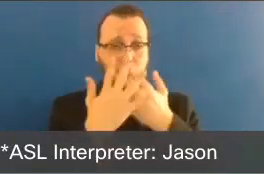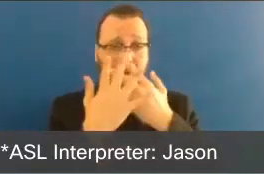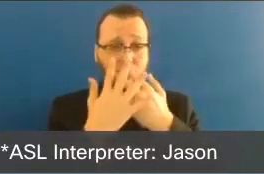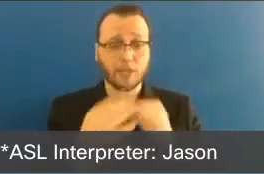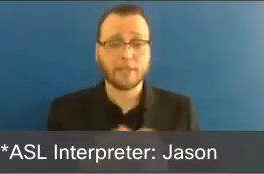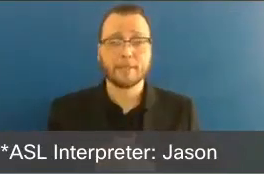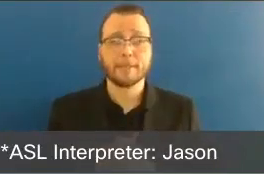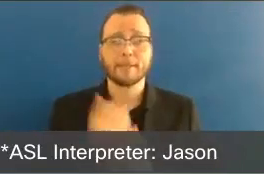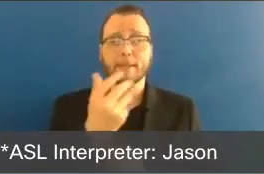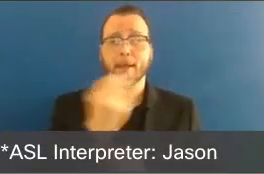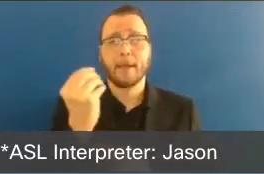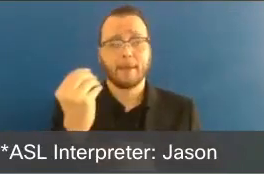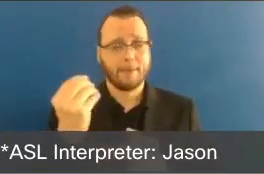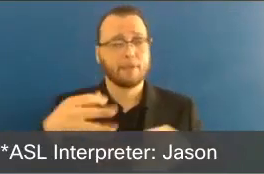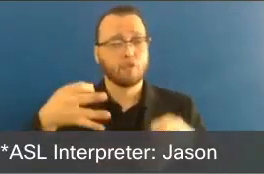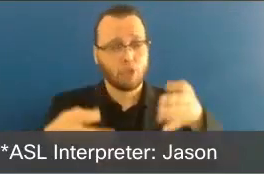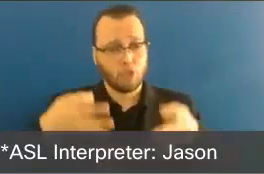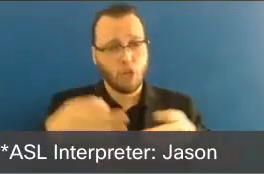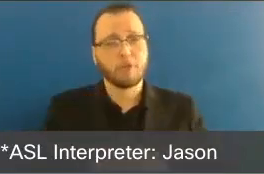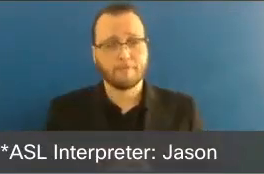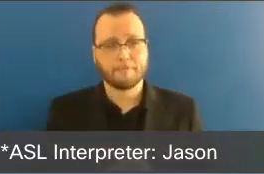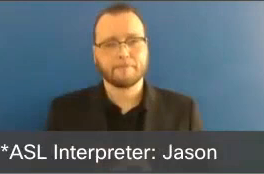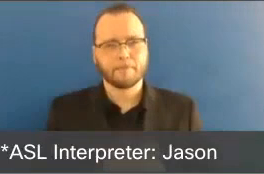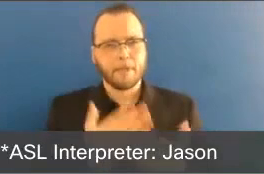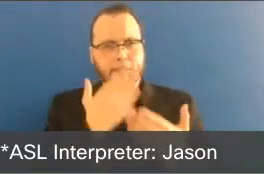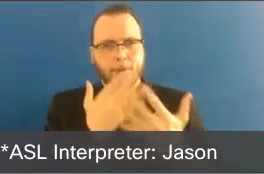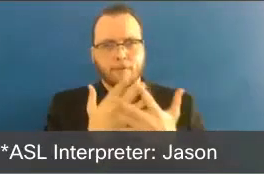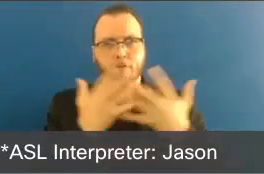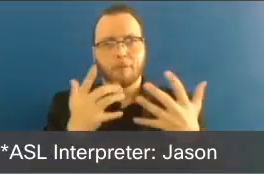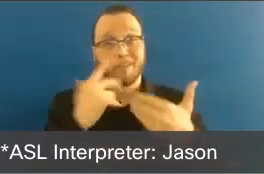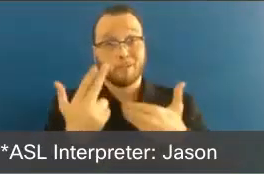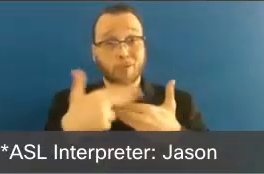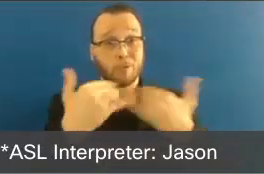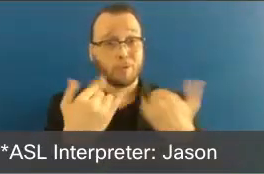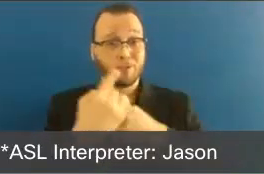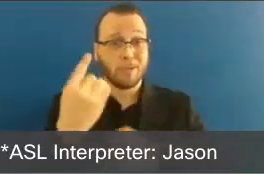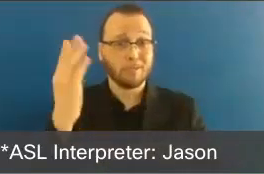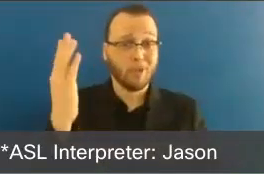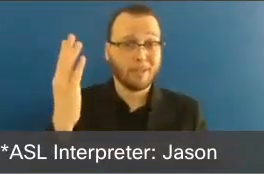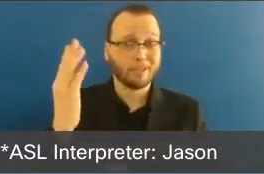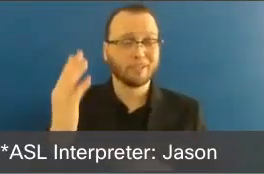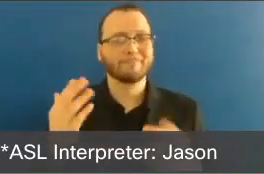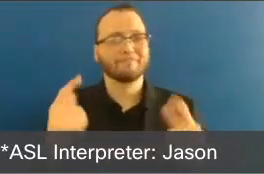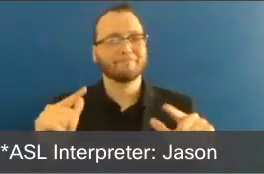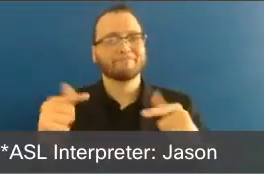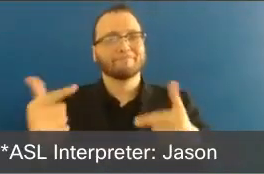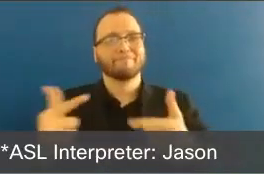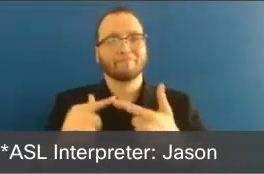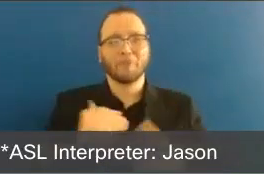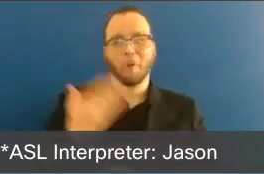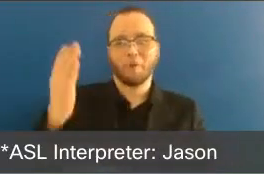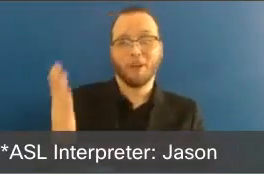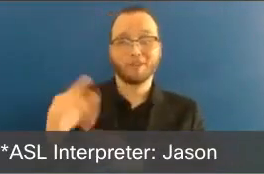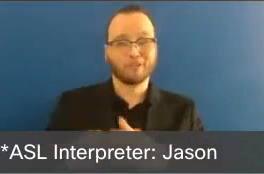corrections, and judiciary. Thank you so much for joining us for today's presentations. And now I will give it over to our presenters to begin